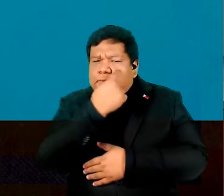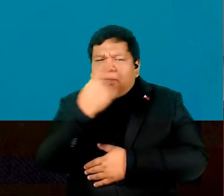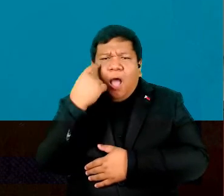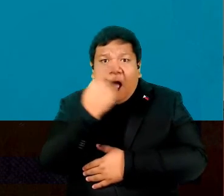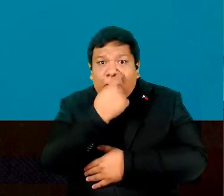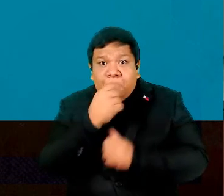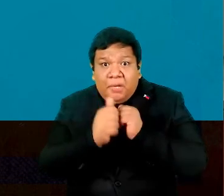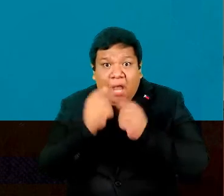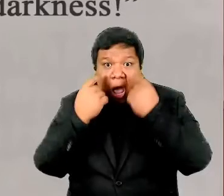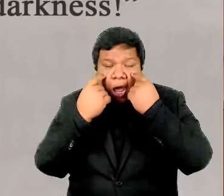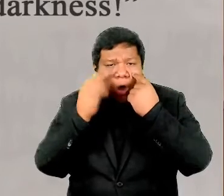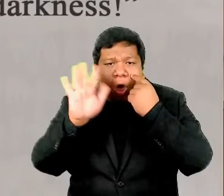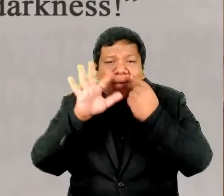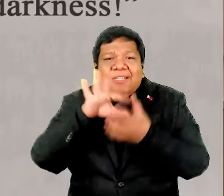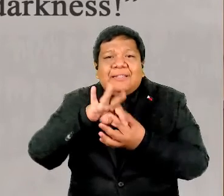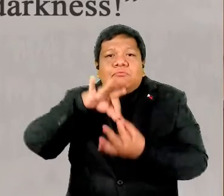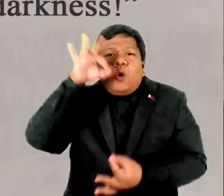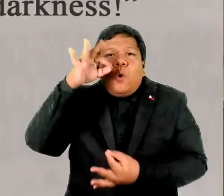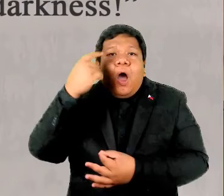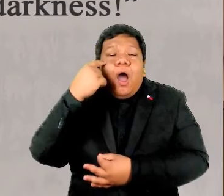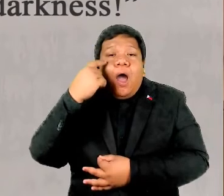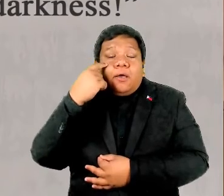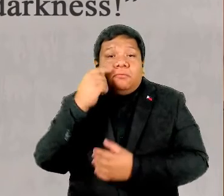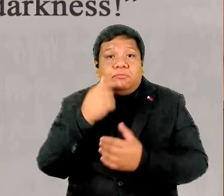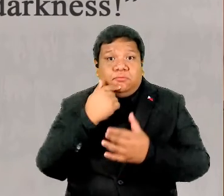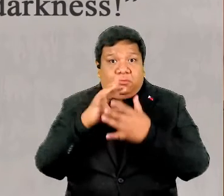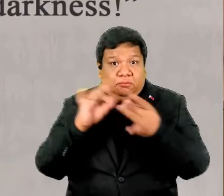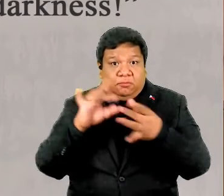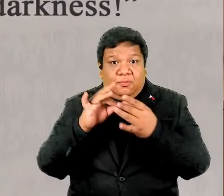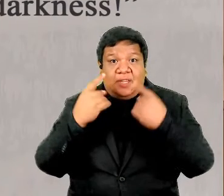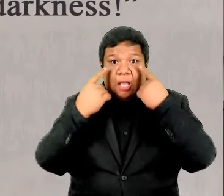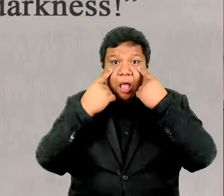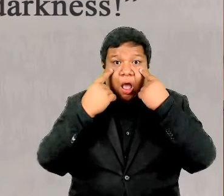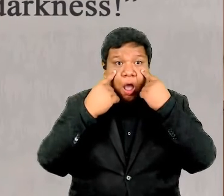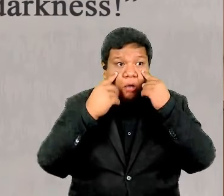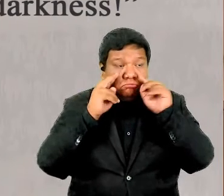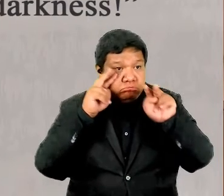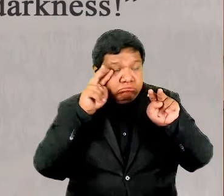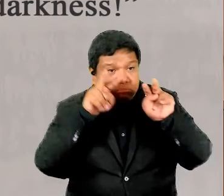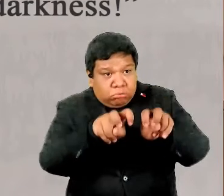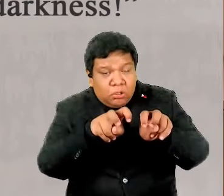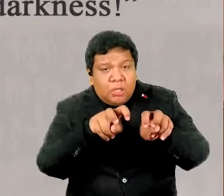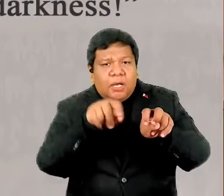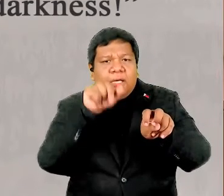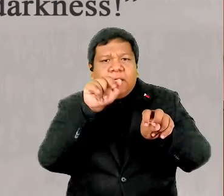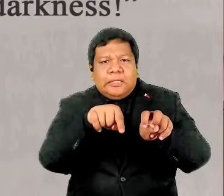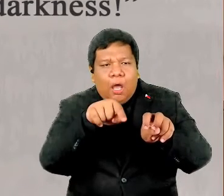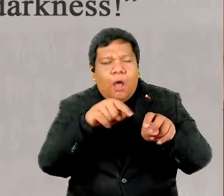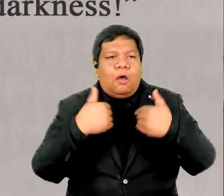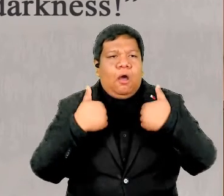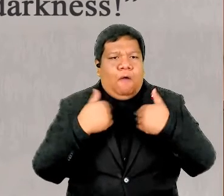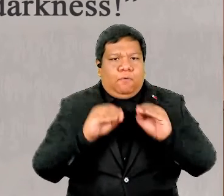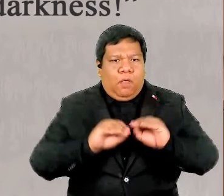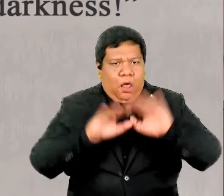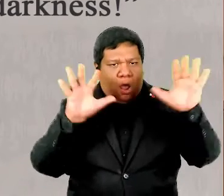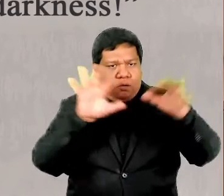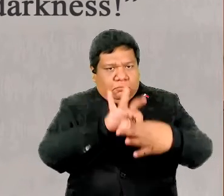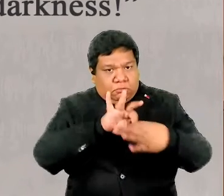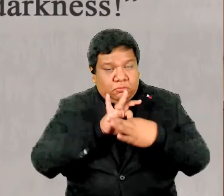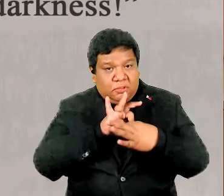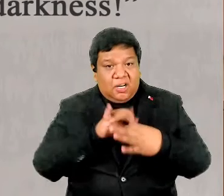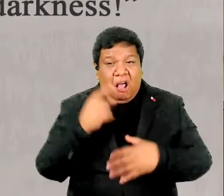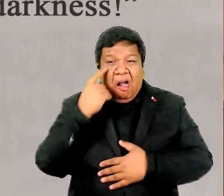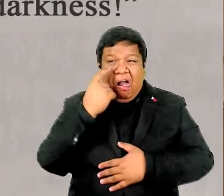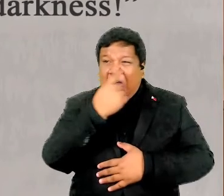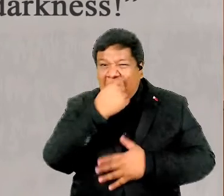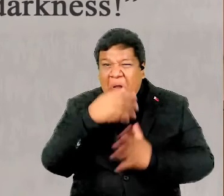eyes. The eye is the lamp of the body. If your eyes are healthy, your whole body will be full of light. But if your eyes are